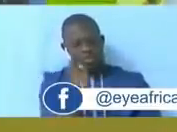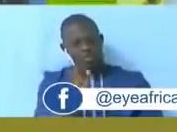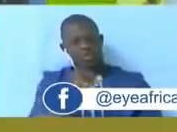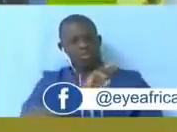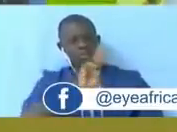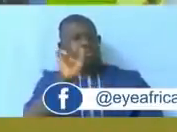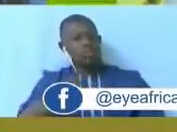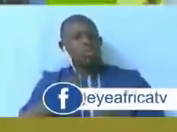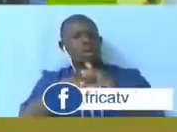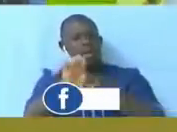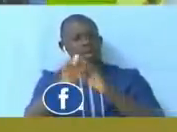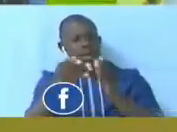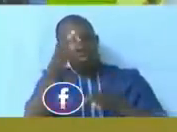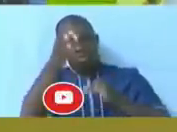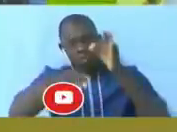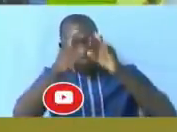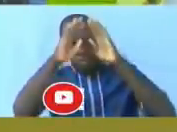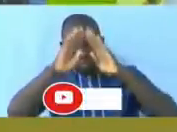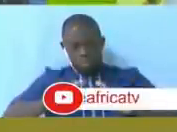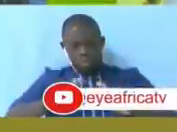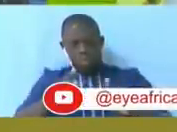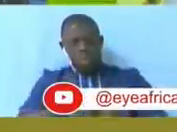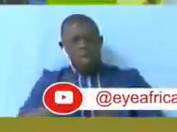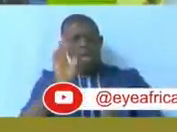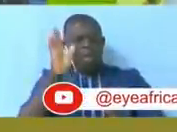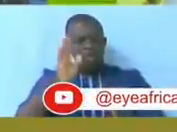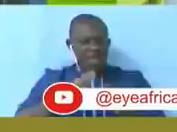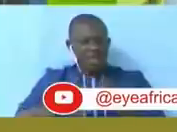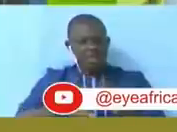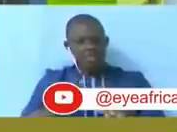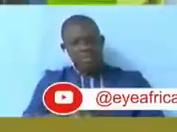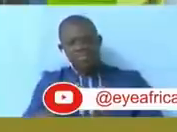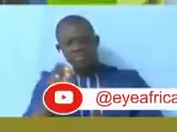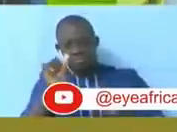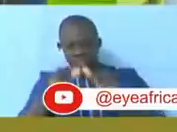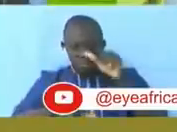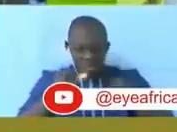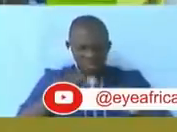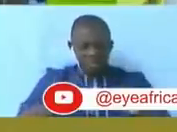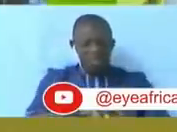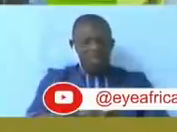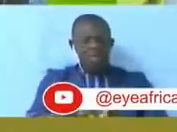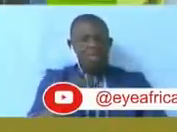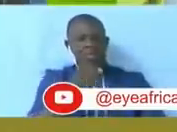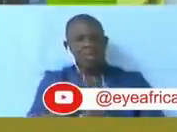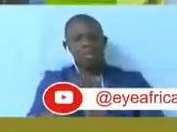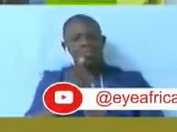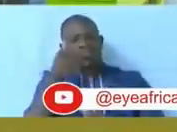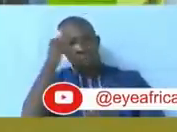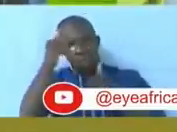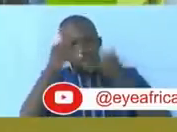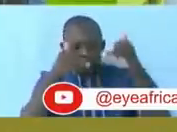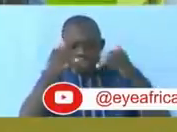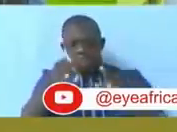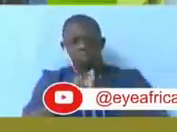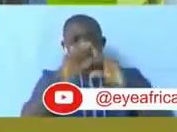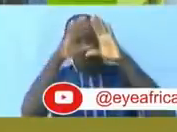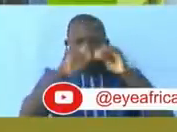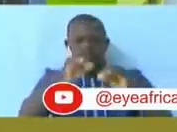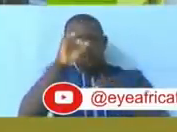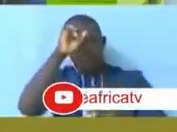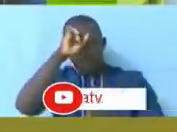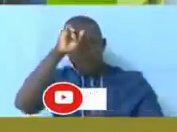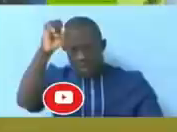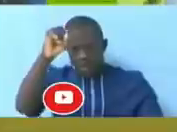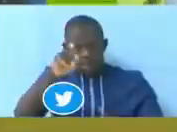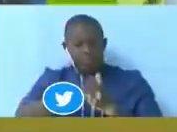Mfanambala ndapurukata dunkono doka si. In the final analysis, kuonyi nyalaba onyi. They were making calls, office of the president, army headquarters.